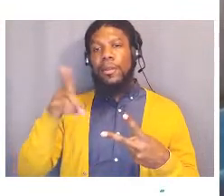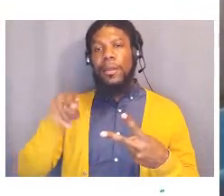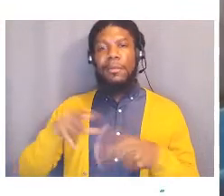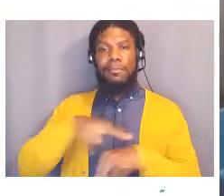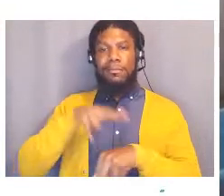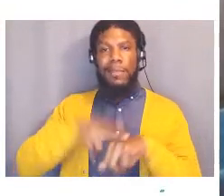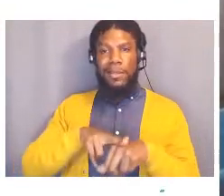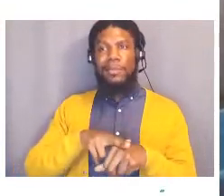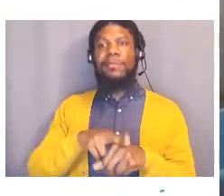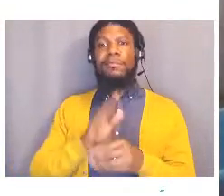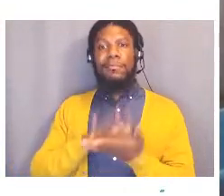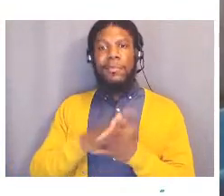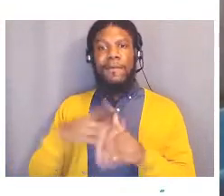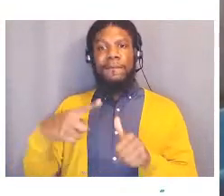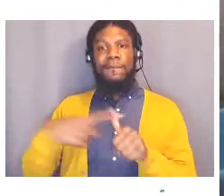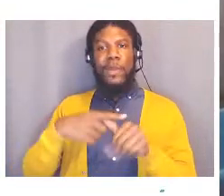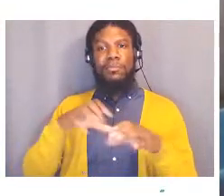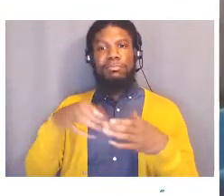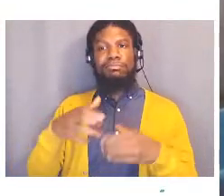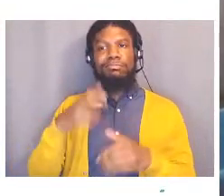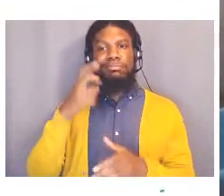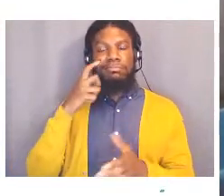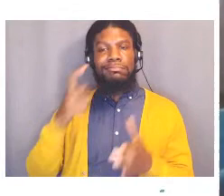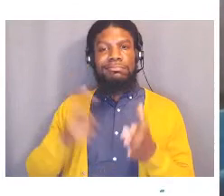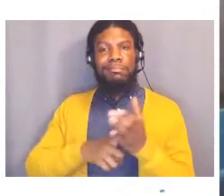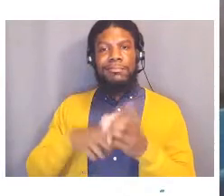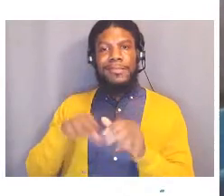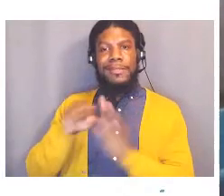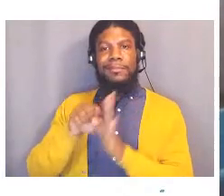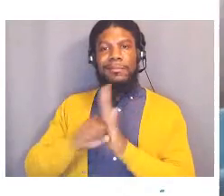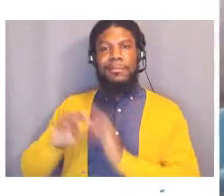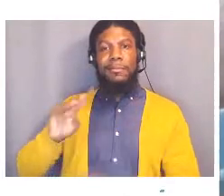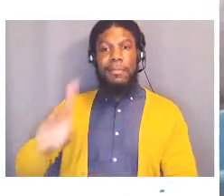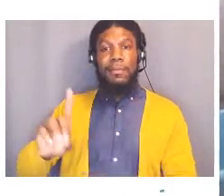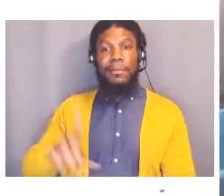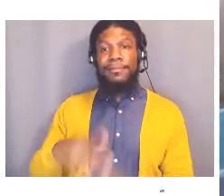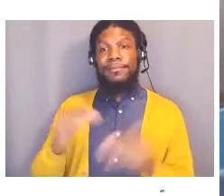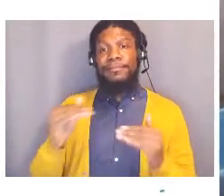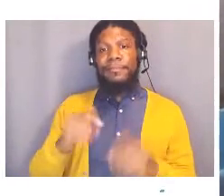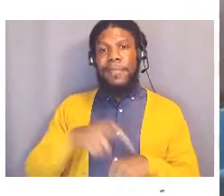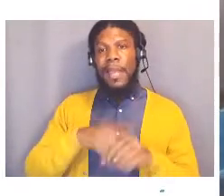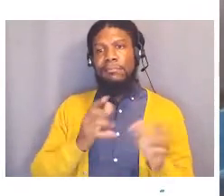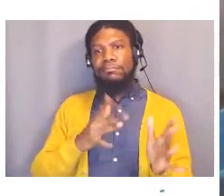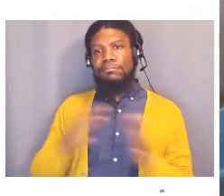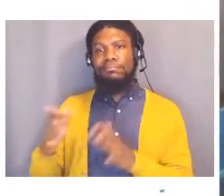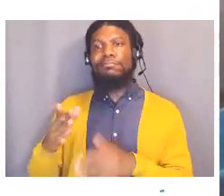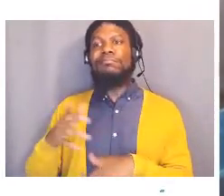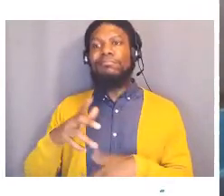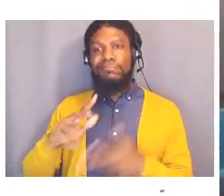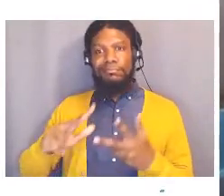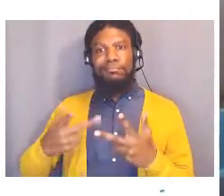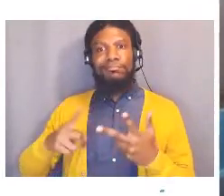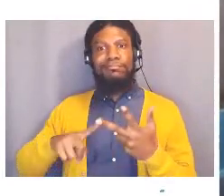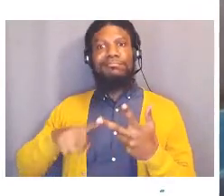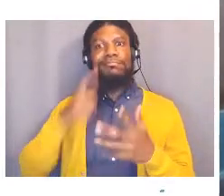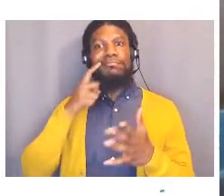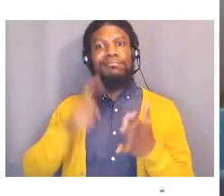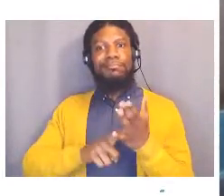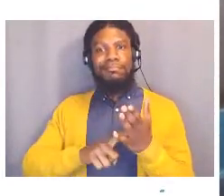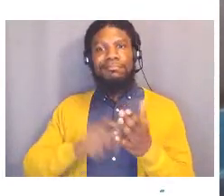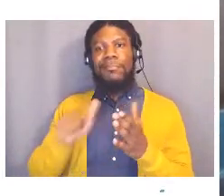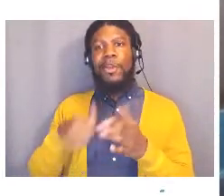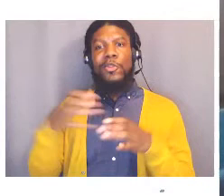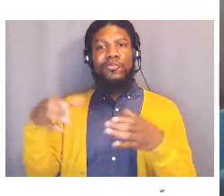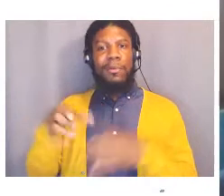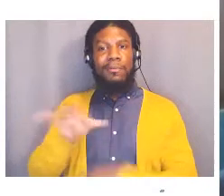state of Maryland. In 2017, the state also recognized the Akahanic Indian tribe. We acknowledge that the Peale